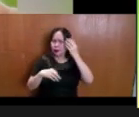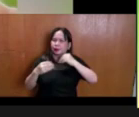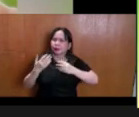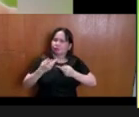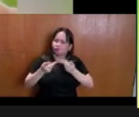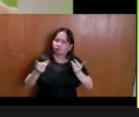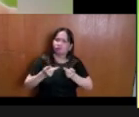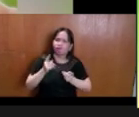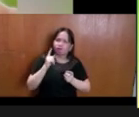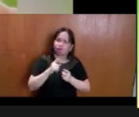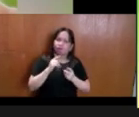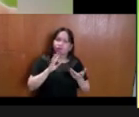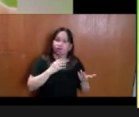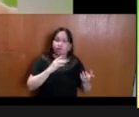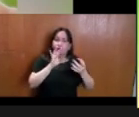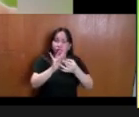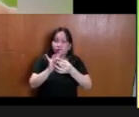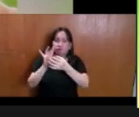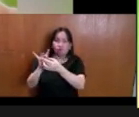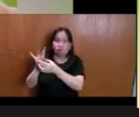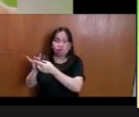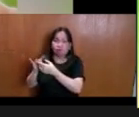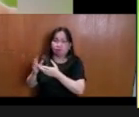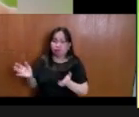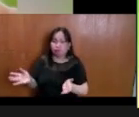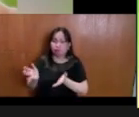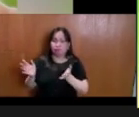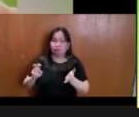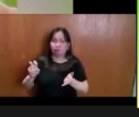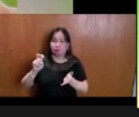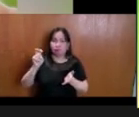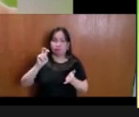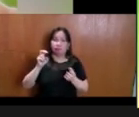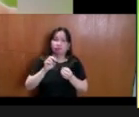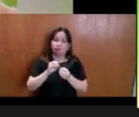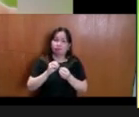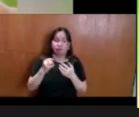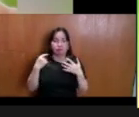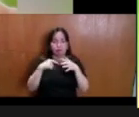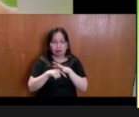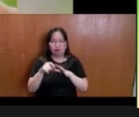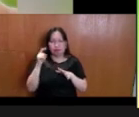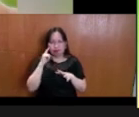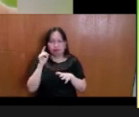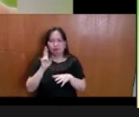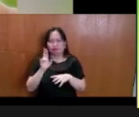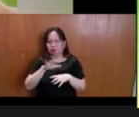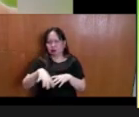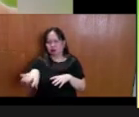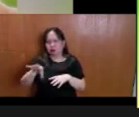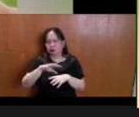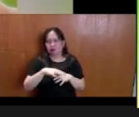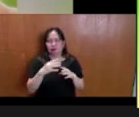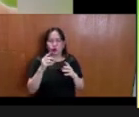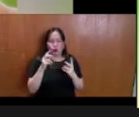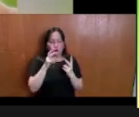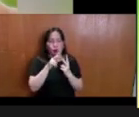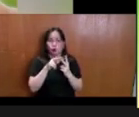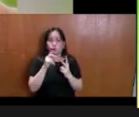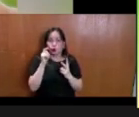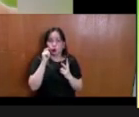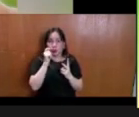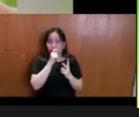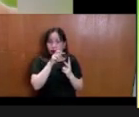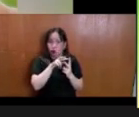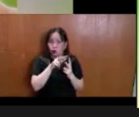to connect and make growth, tourism growth, more inclusive, mm-hmm. we really need to use, you know, this twin transition so that